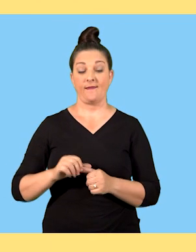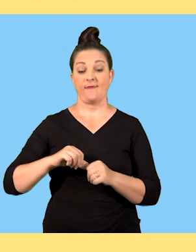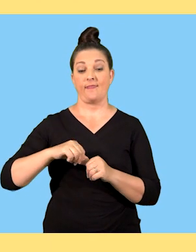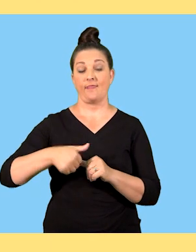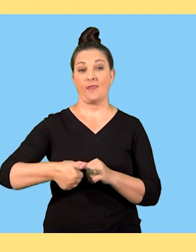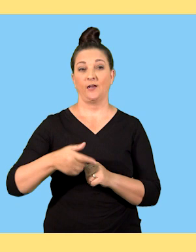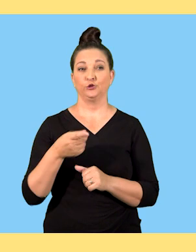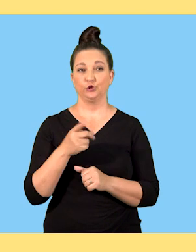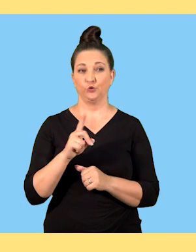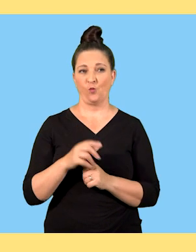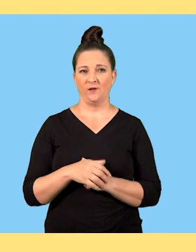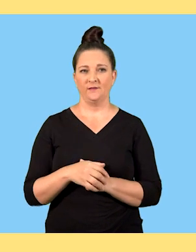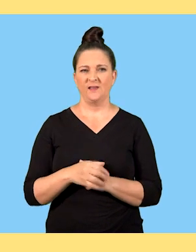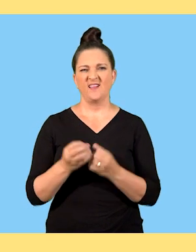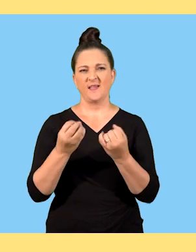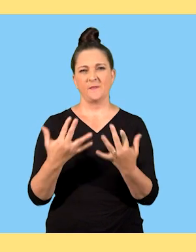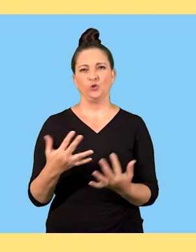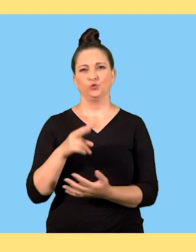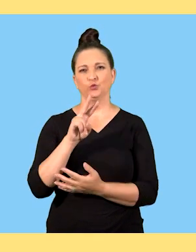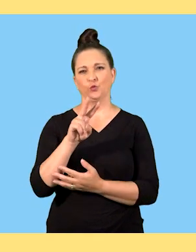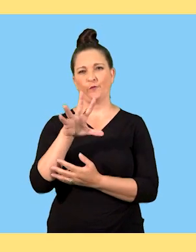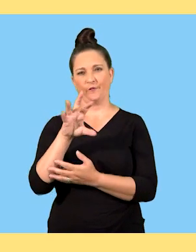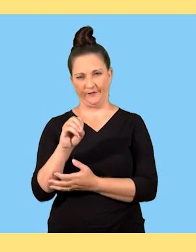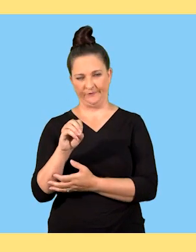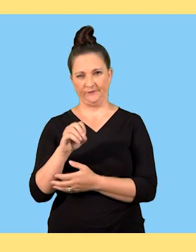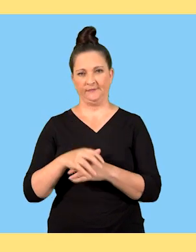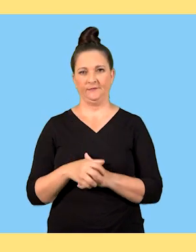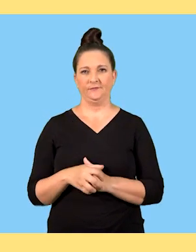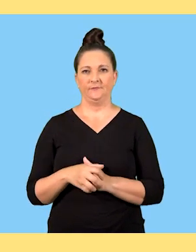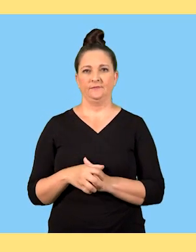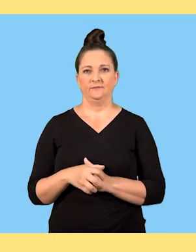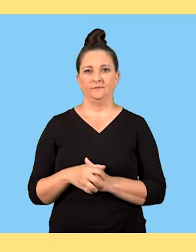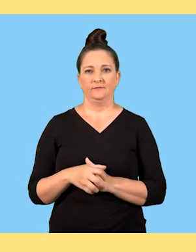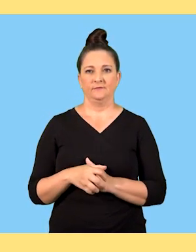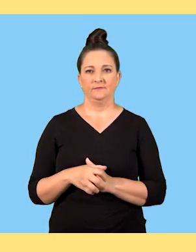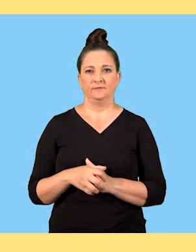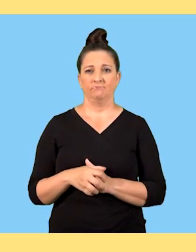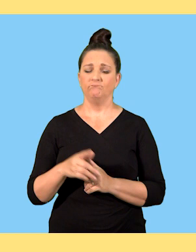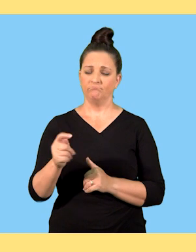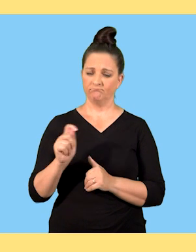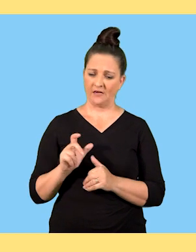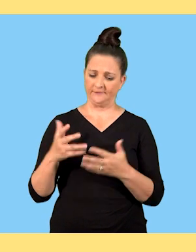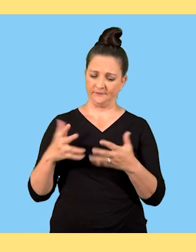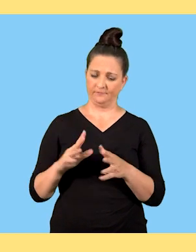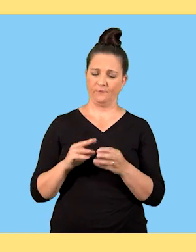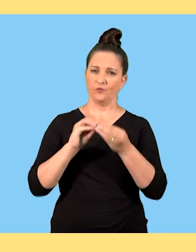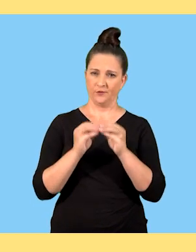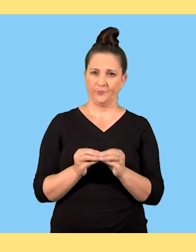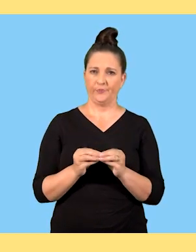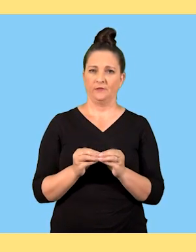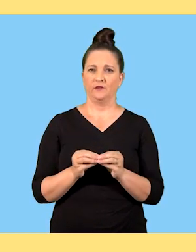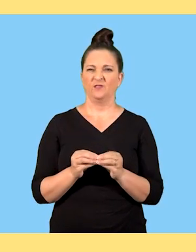The next adjustment then reads, an amount of 250 has been paid for